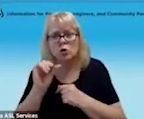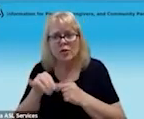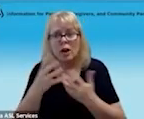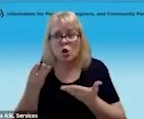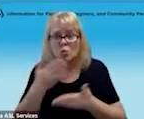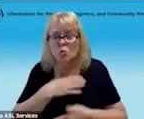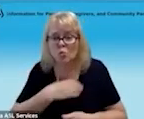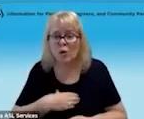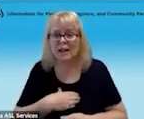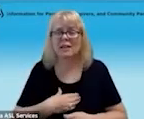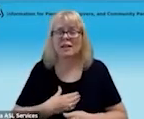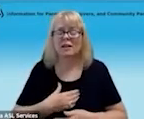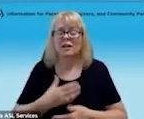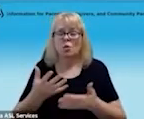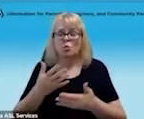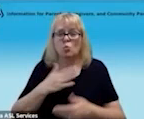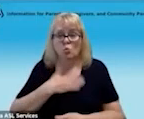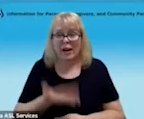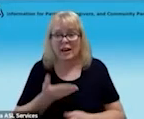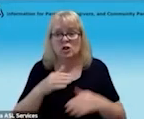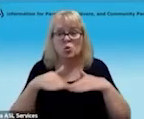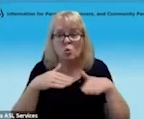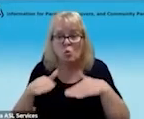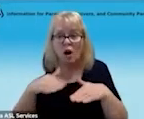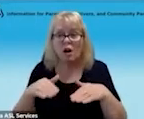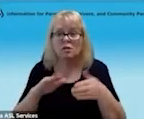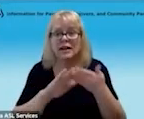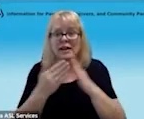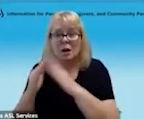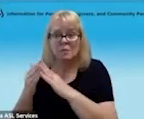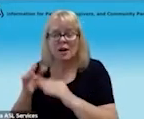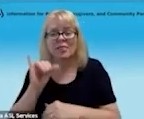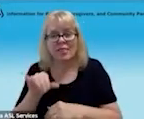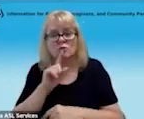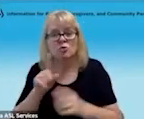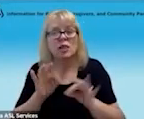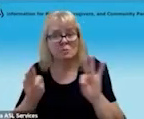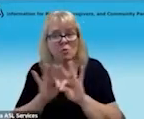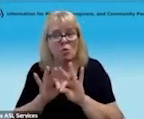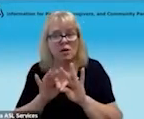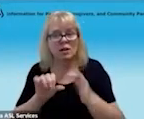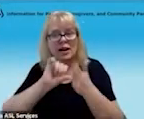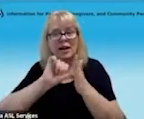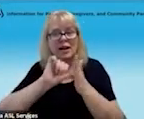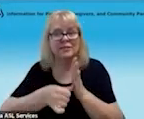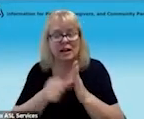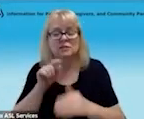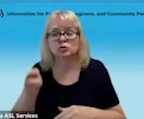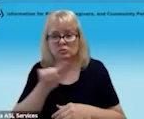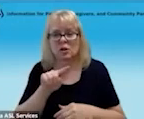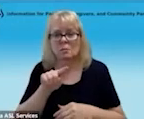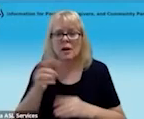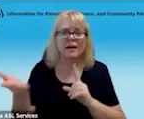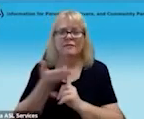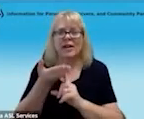This actually began to have people opening their doors going, well, this is something really important in our community. If we've got people doing this, if they're willing to